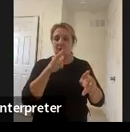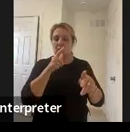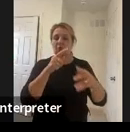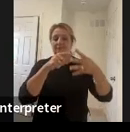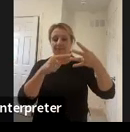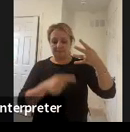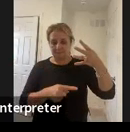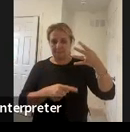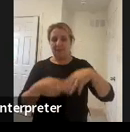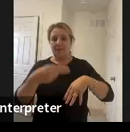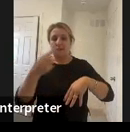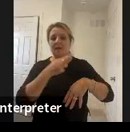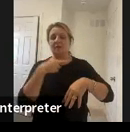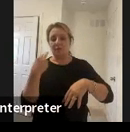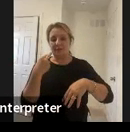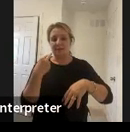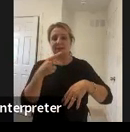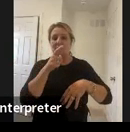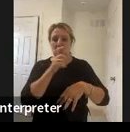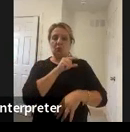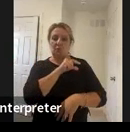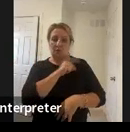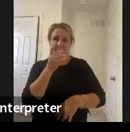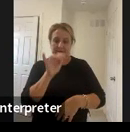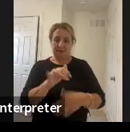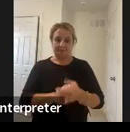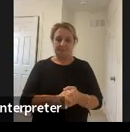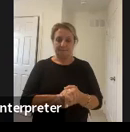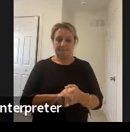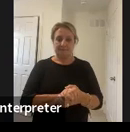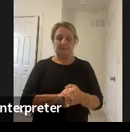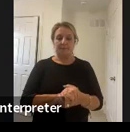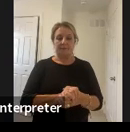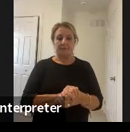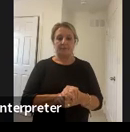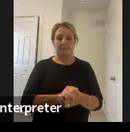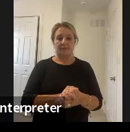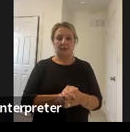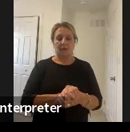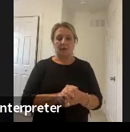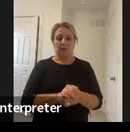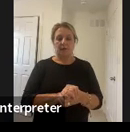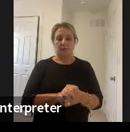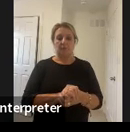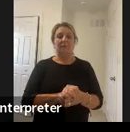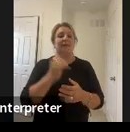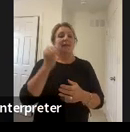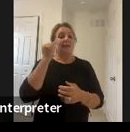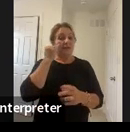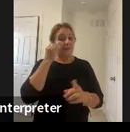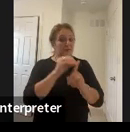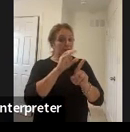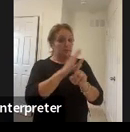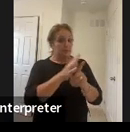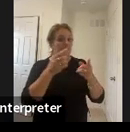risk for exposure and meet the eligibility of a criteria. If you have been